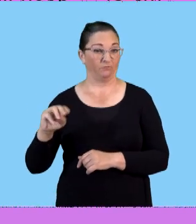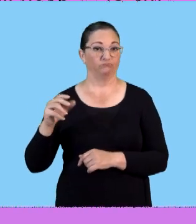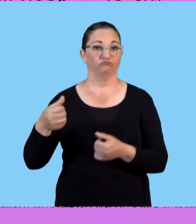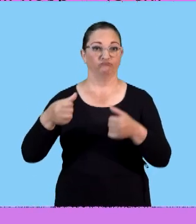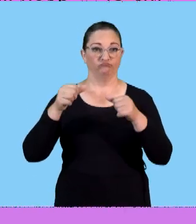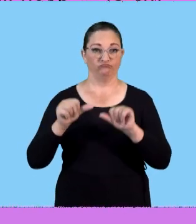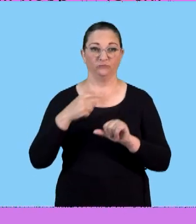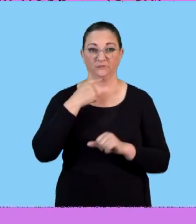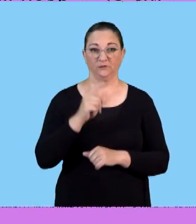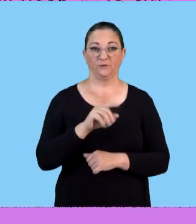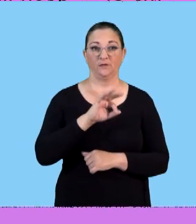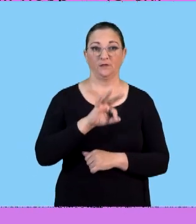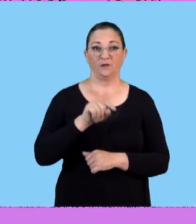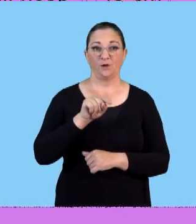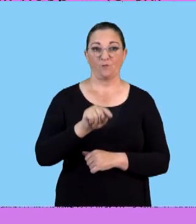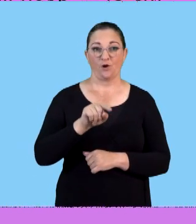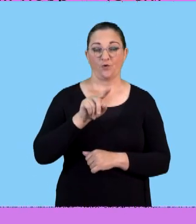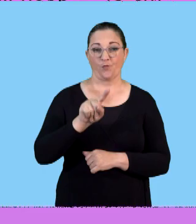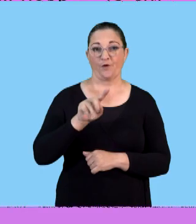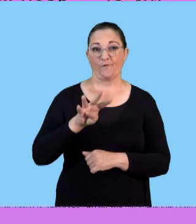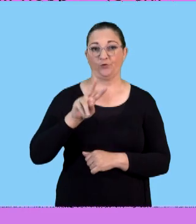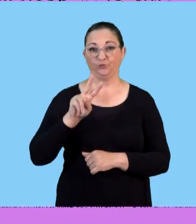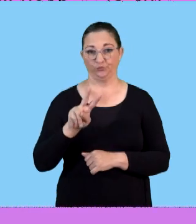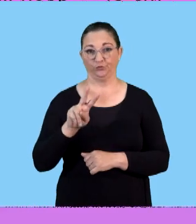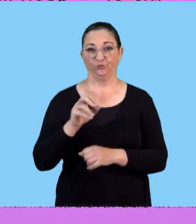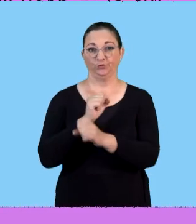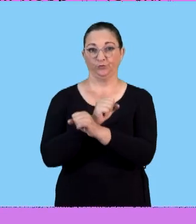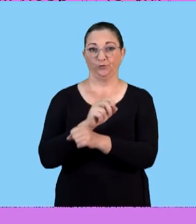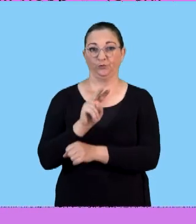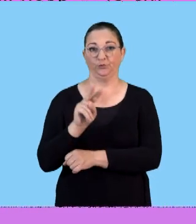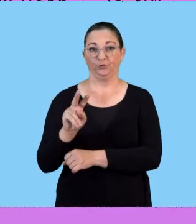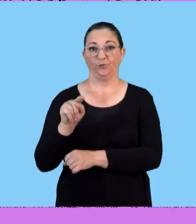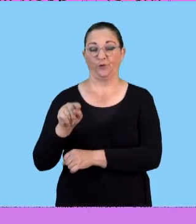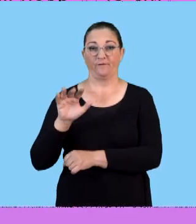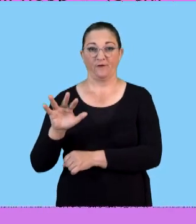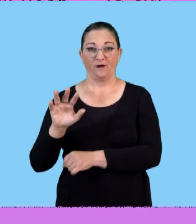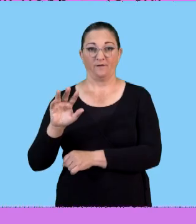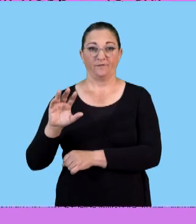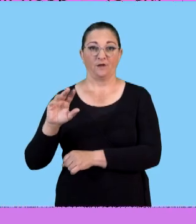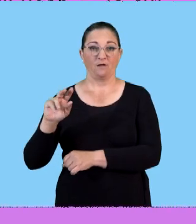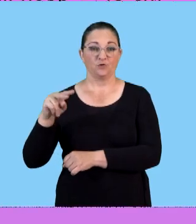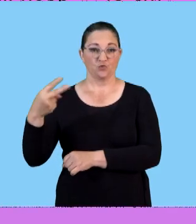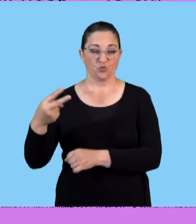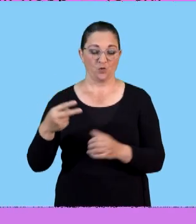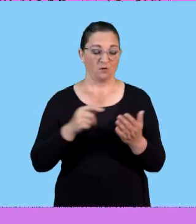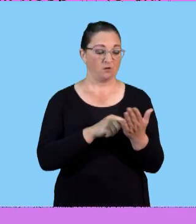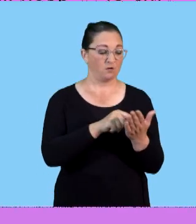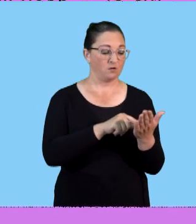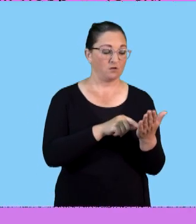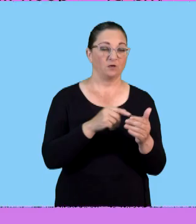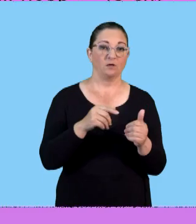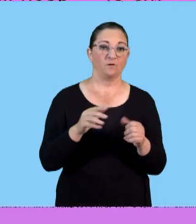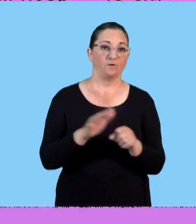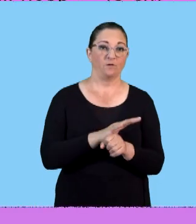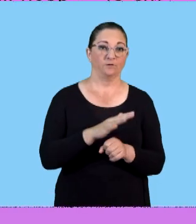all in centimeters, right? So therefore, I'll say then 3.142 multiplied by 22.5 squared. That